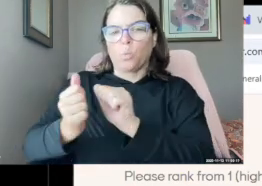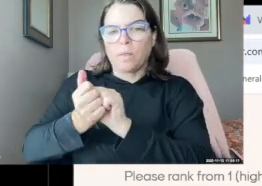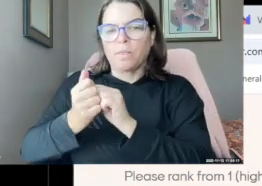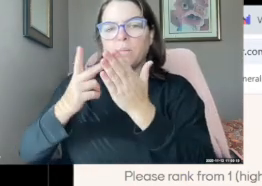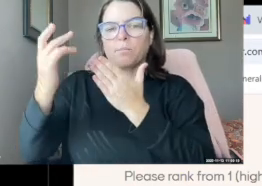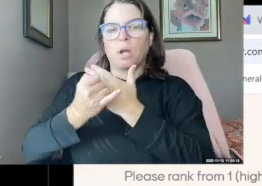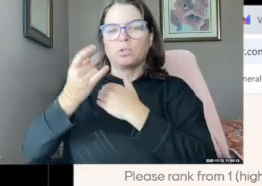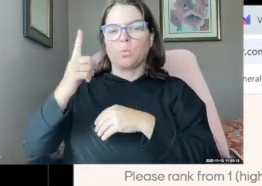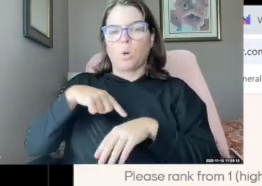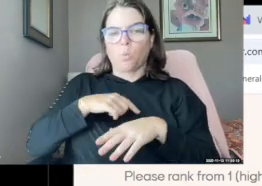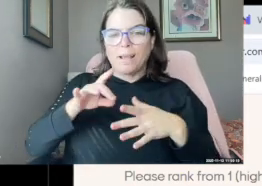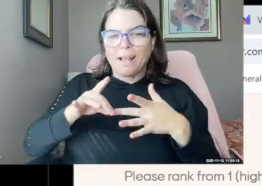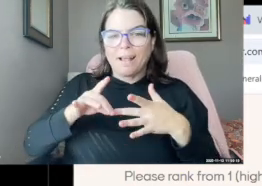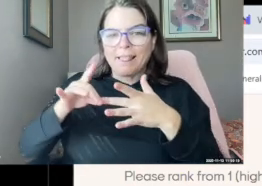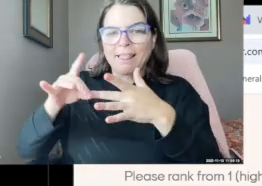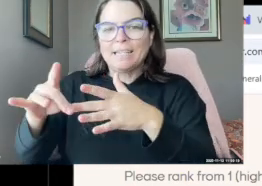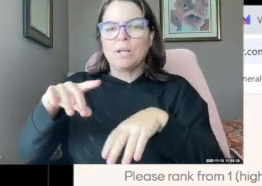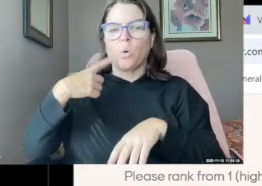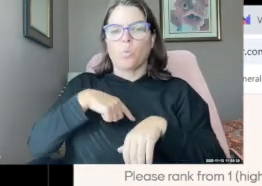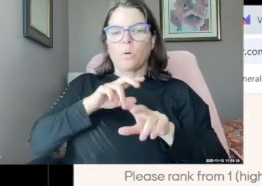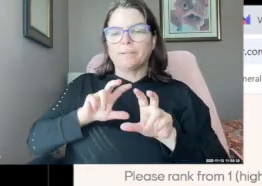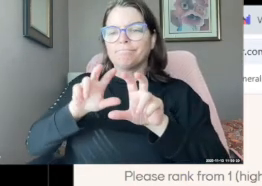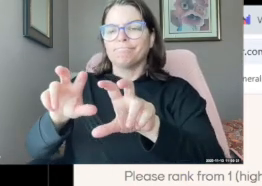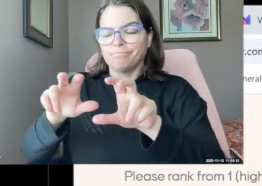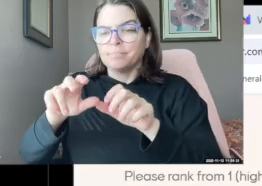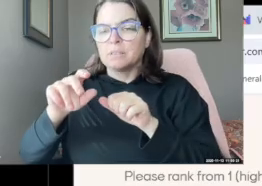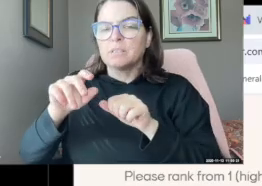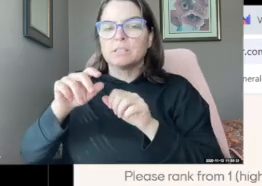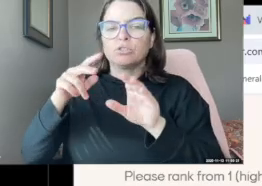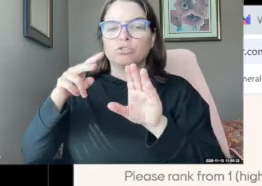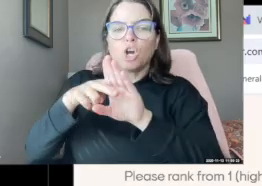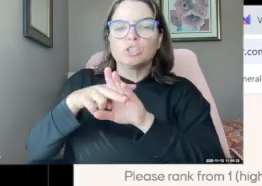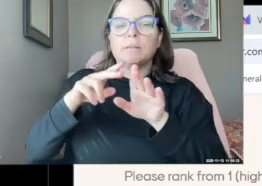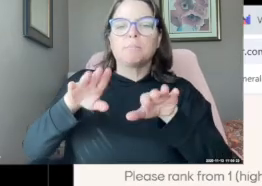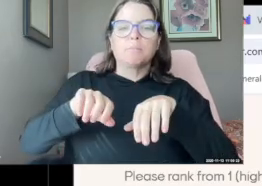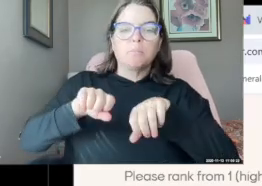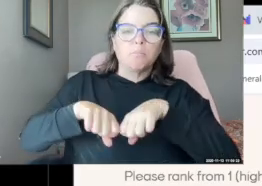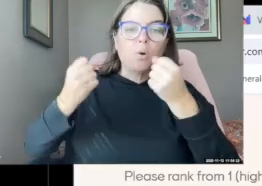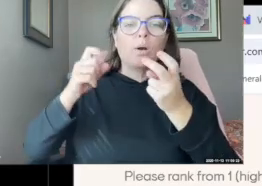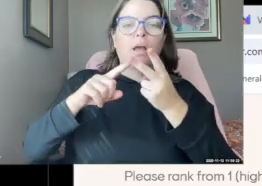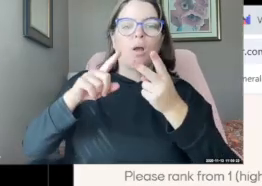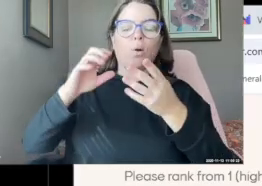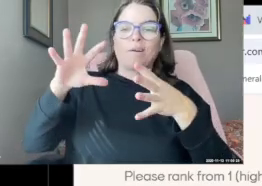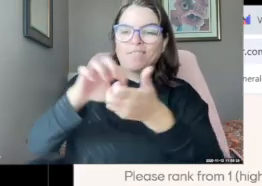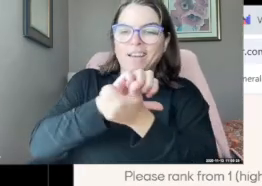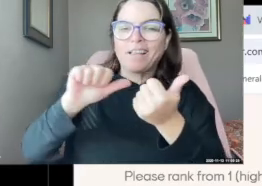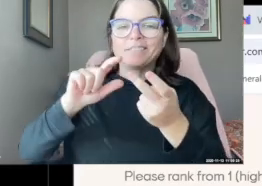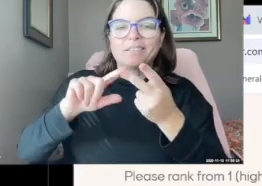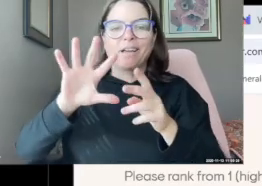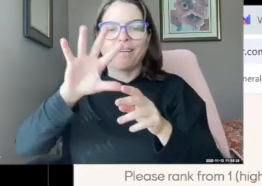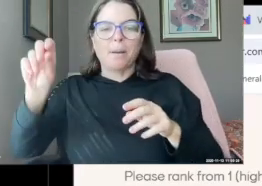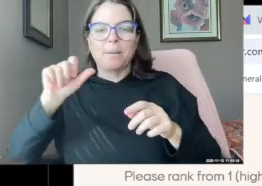side and even when our community partners with whom we work or in projects where we're leading, where we